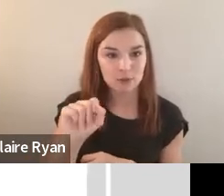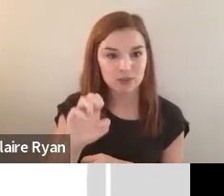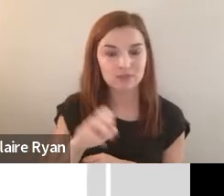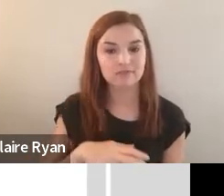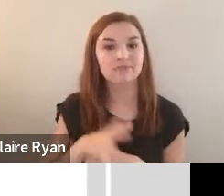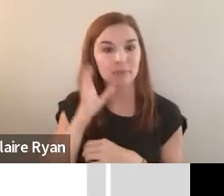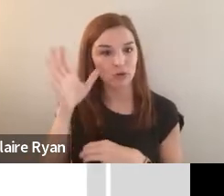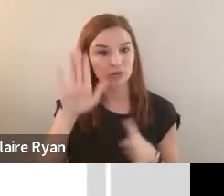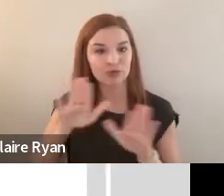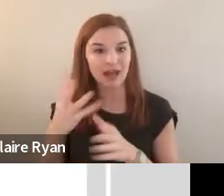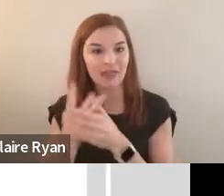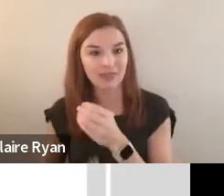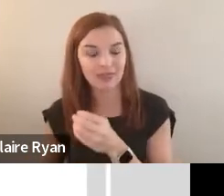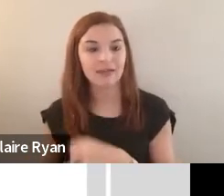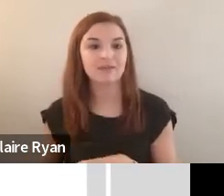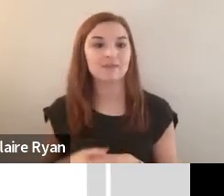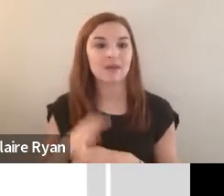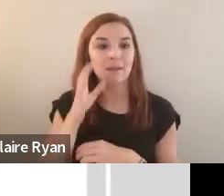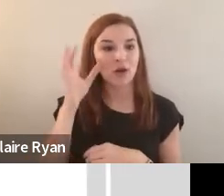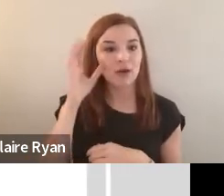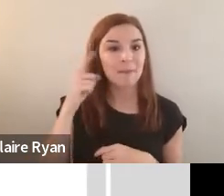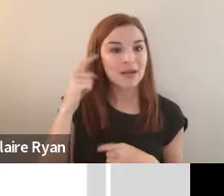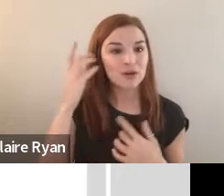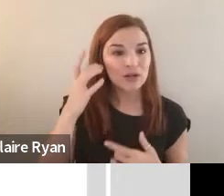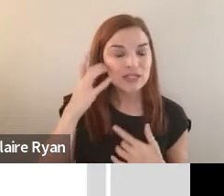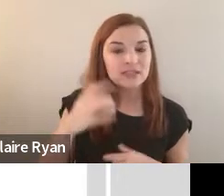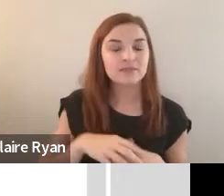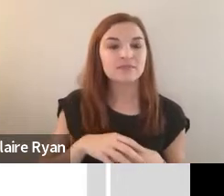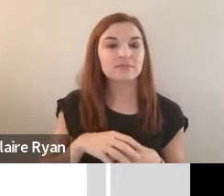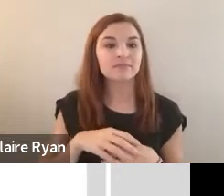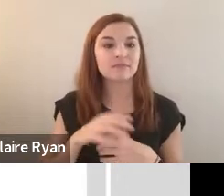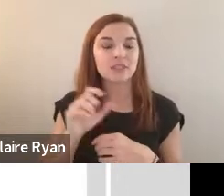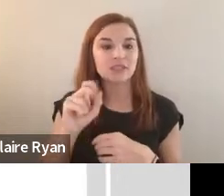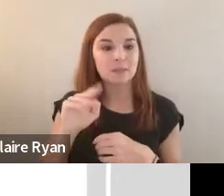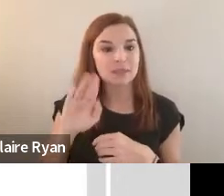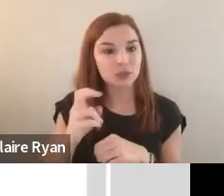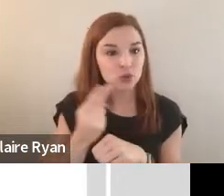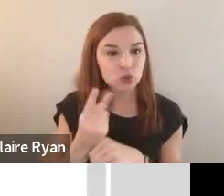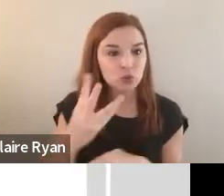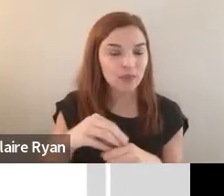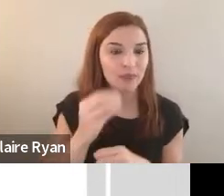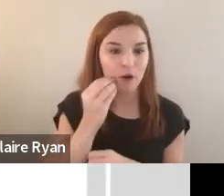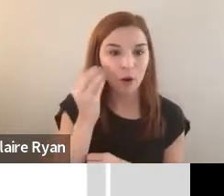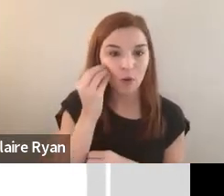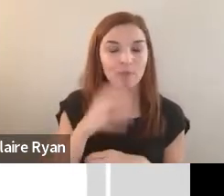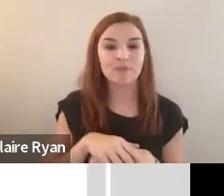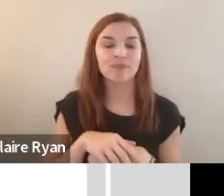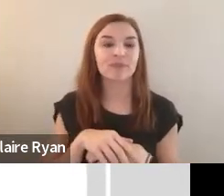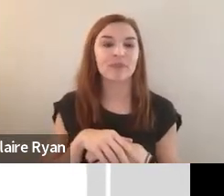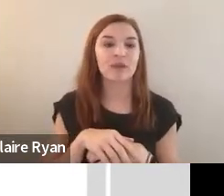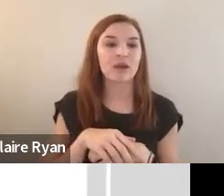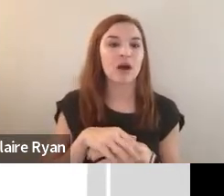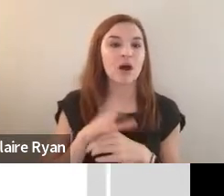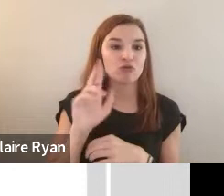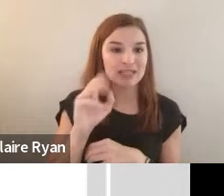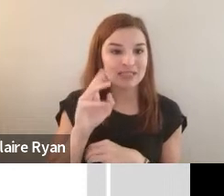neglect. It could be sexual abuse. It could be the death of a parent. It could be illness of